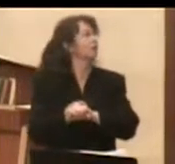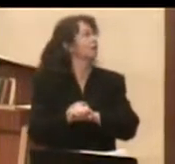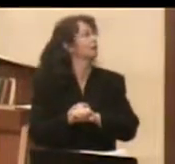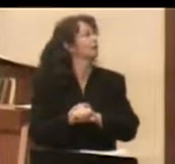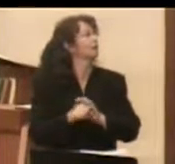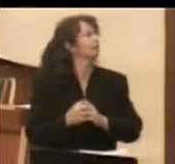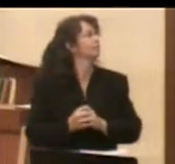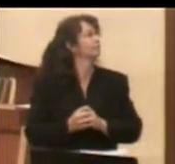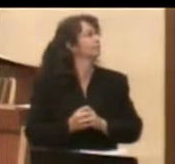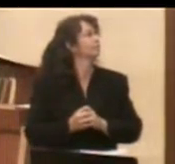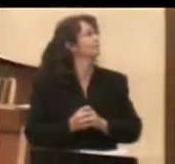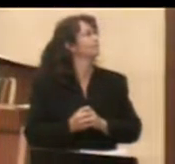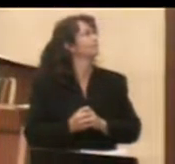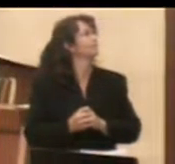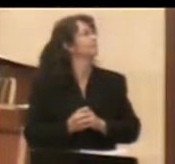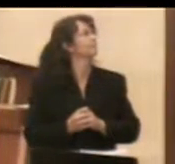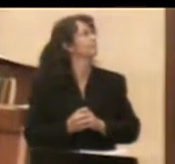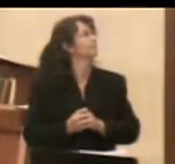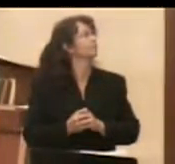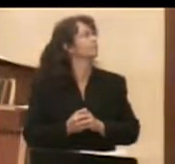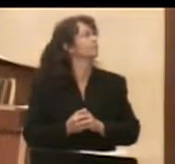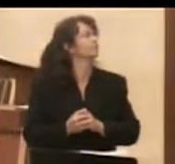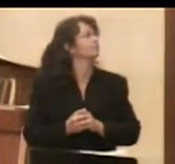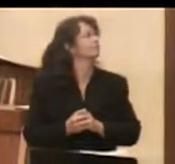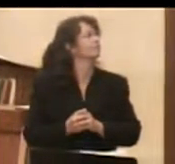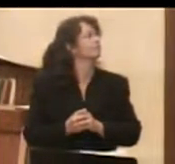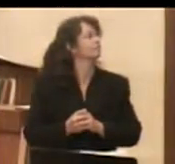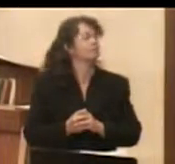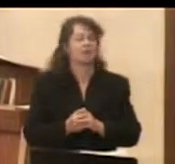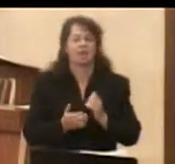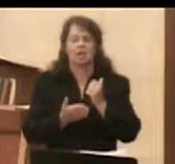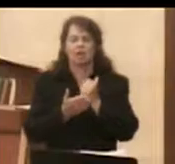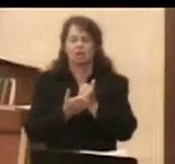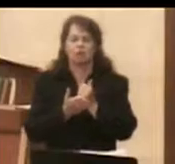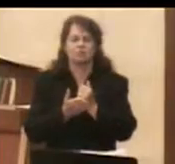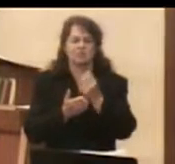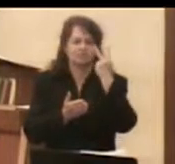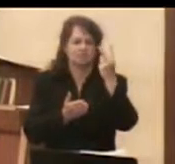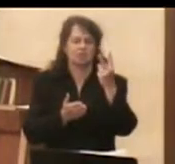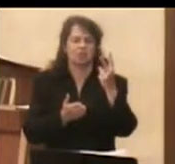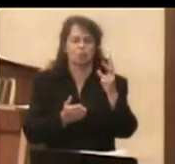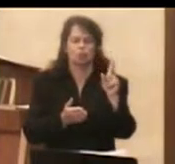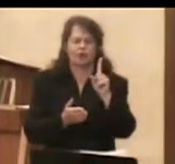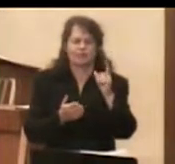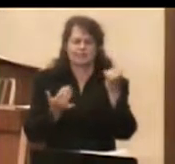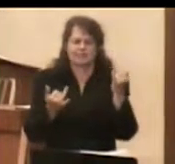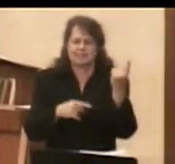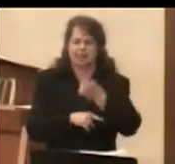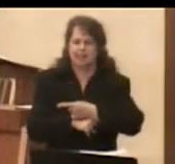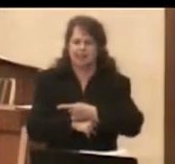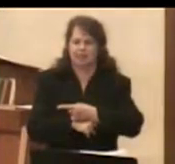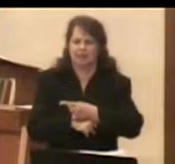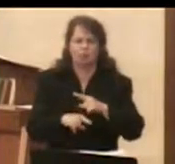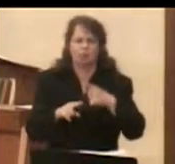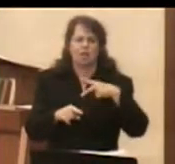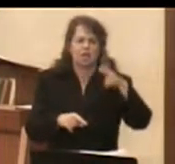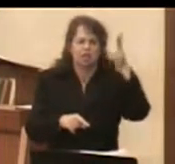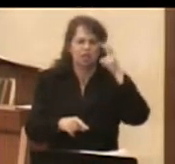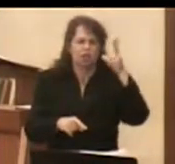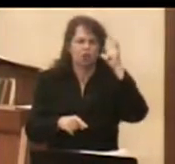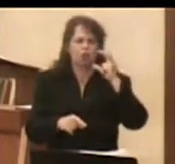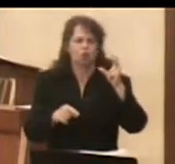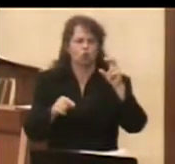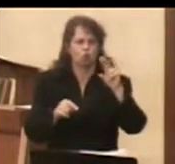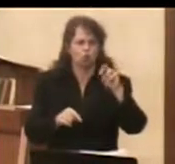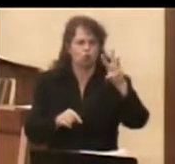vision. It's helpful for us to see where that is in our world today, but at the same time, when we hear much news coming out